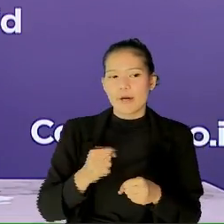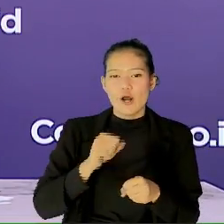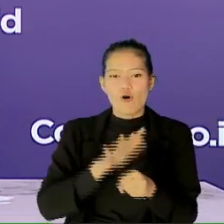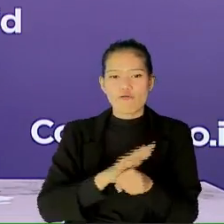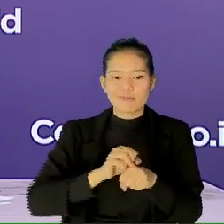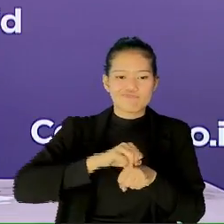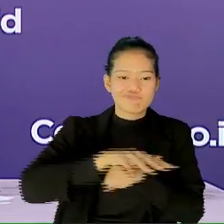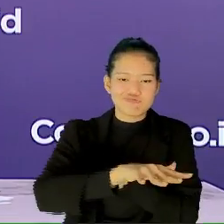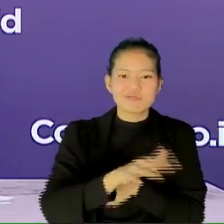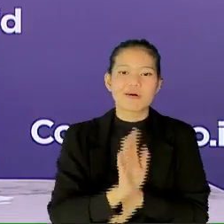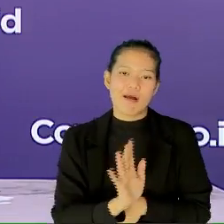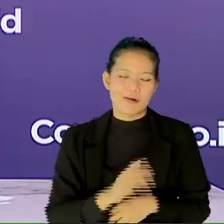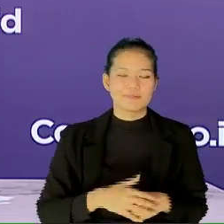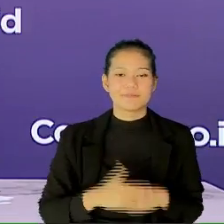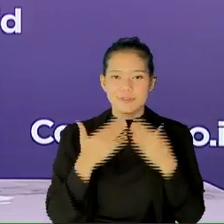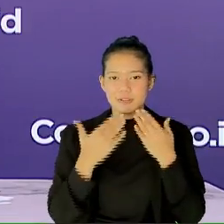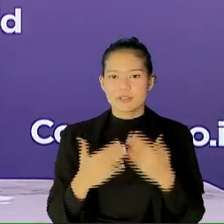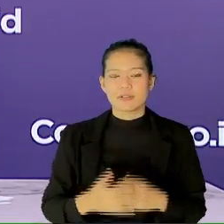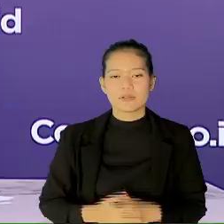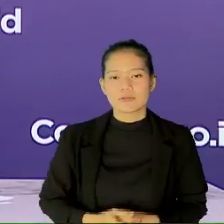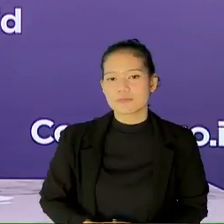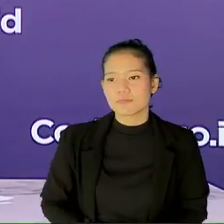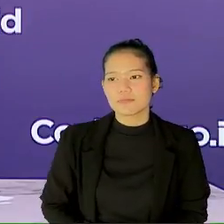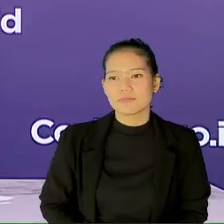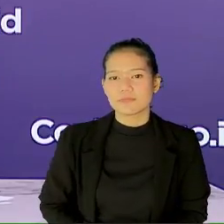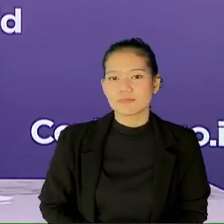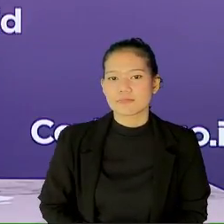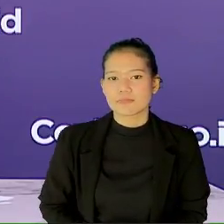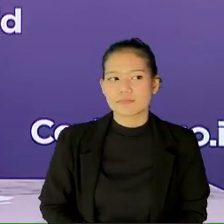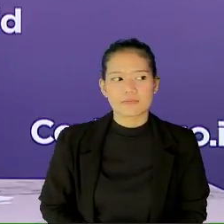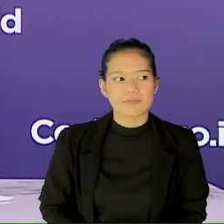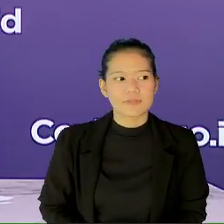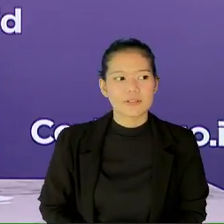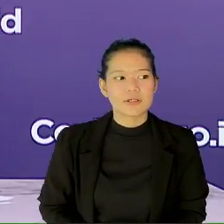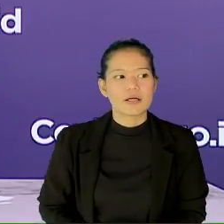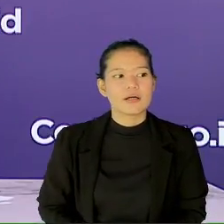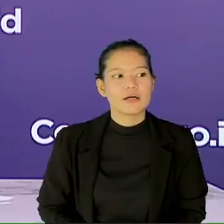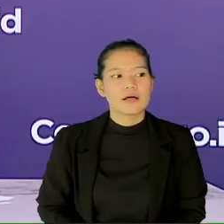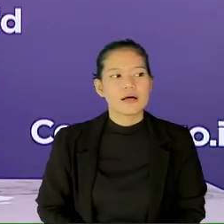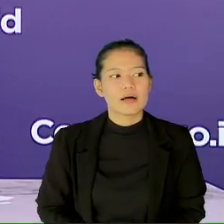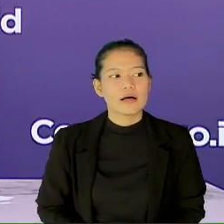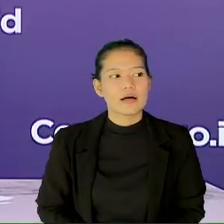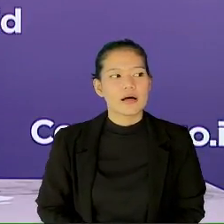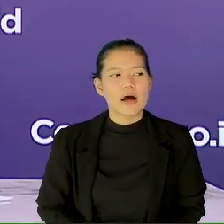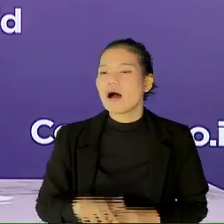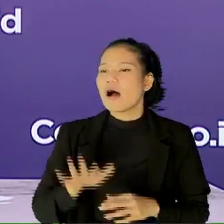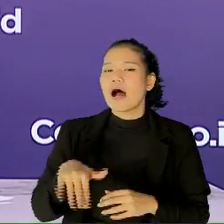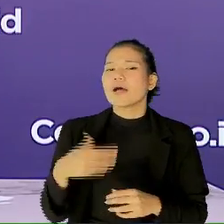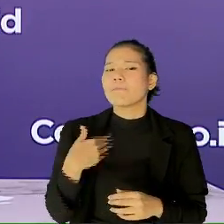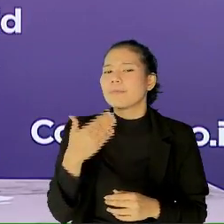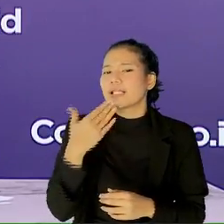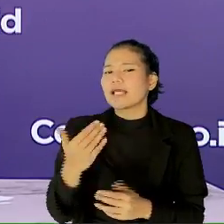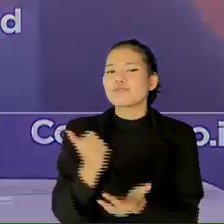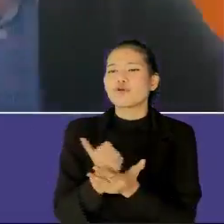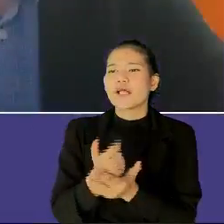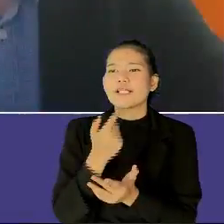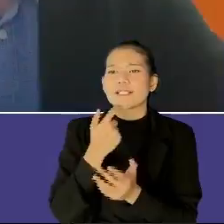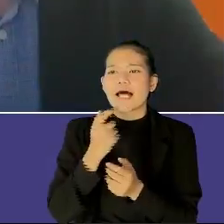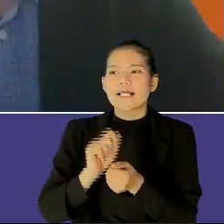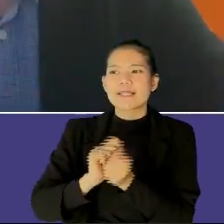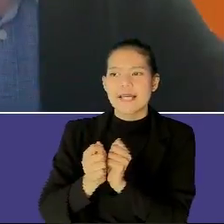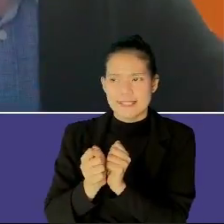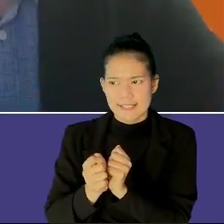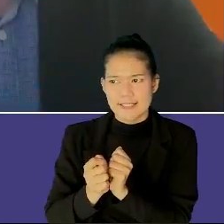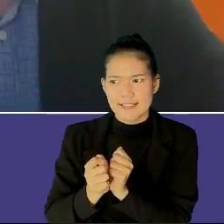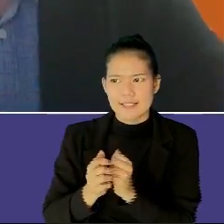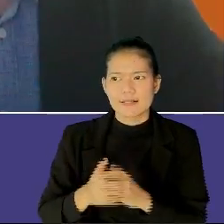countries globally. Thank you. I just had a question about testing, actually. I think when we had